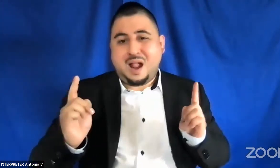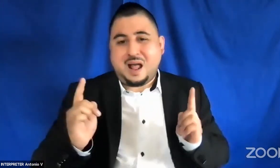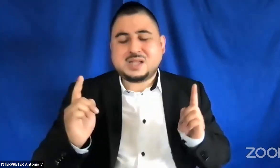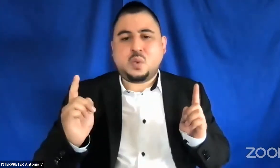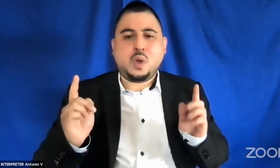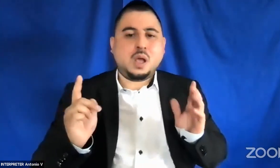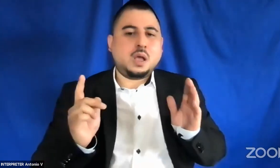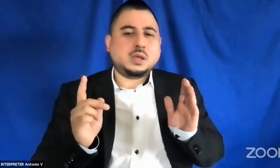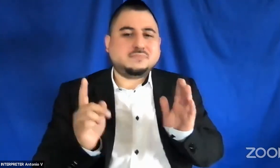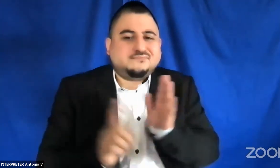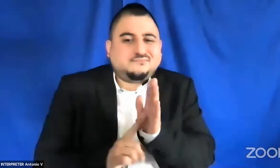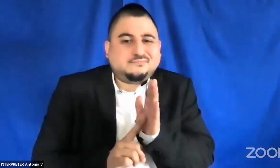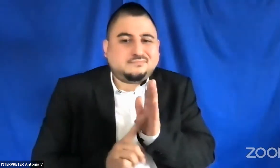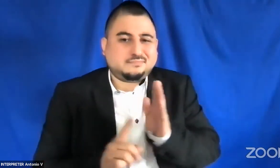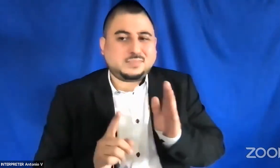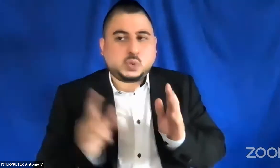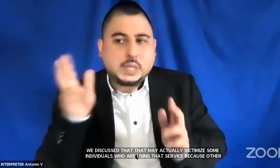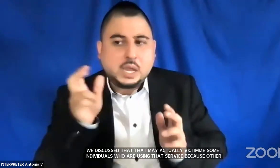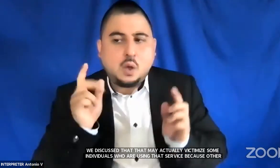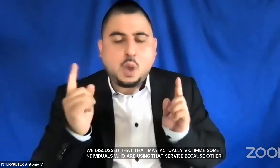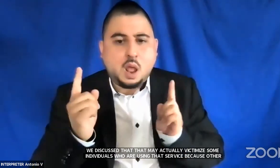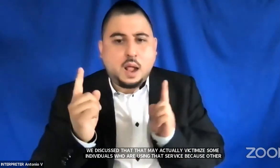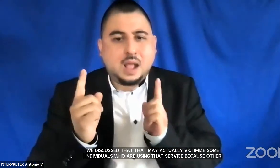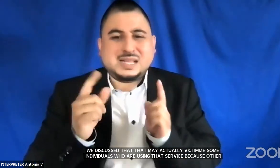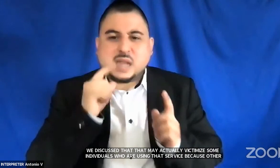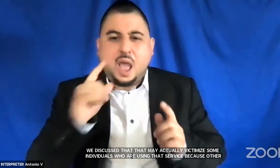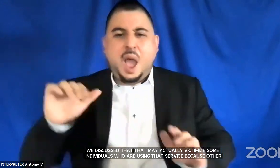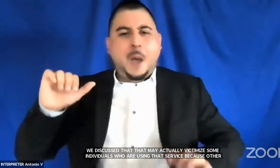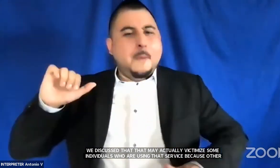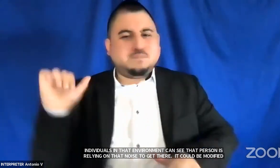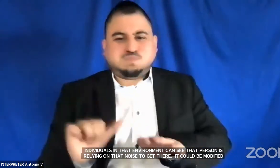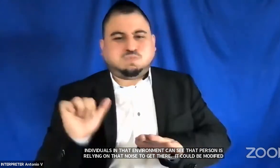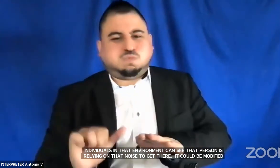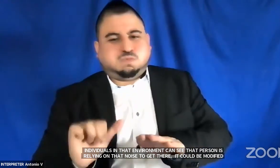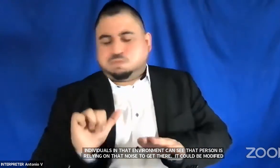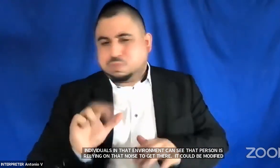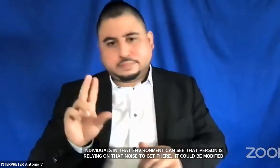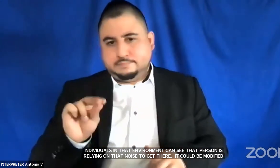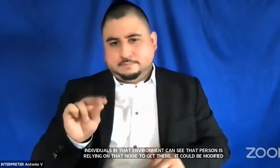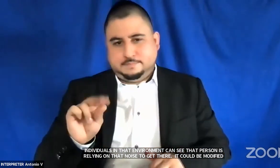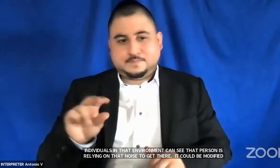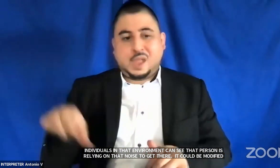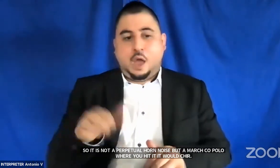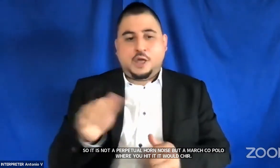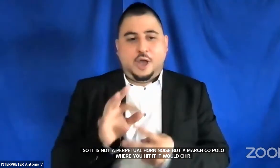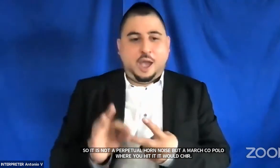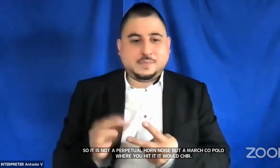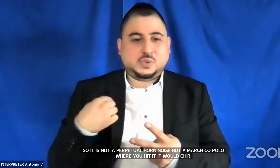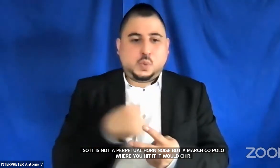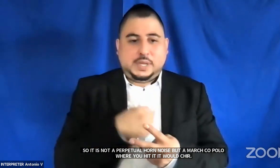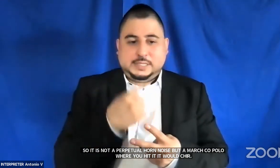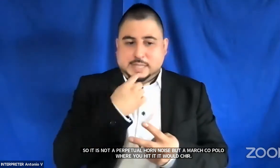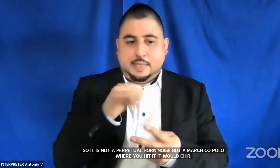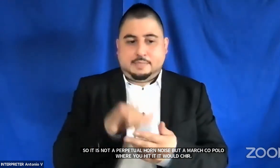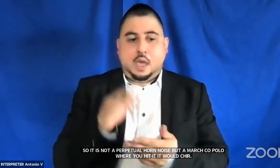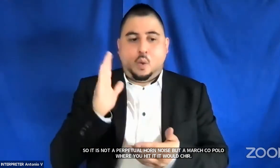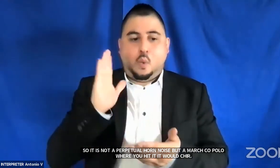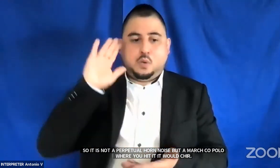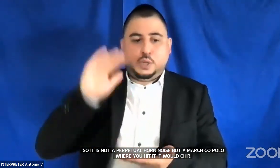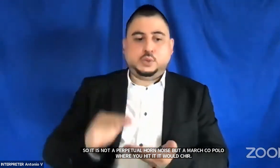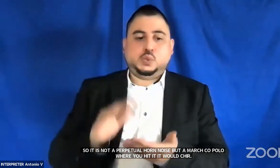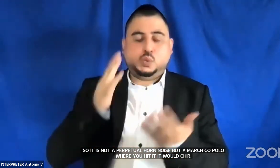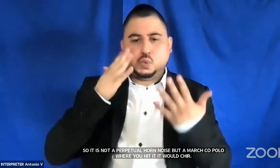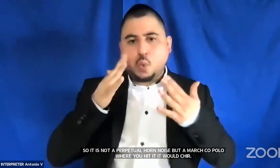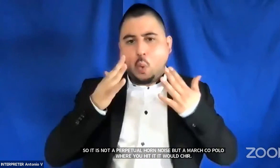it would chirp. So not as obvious and not as prolonged. One of the other options we said that would reduce the noise